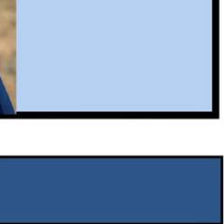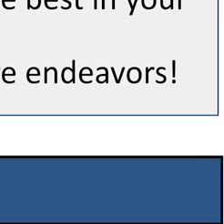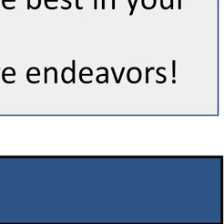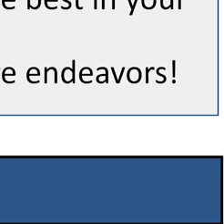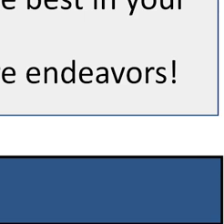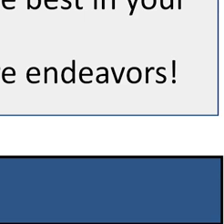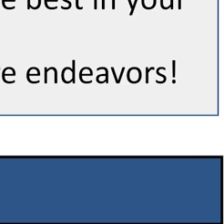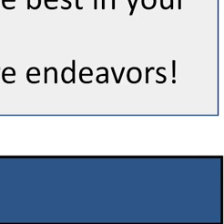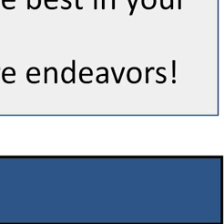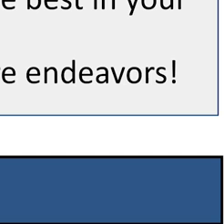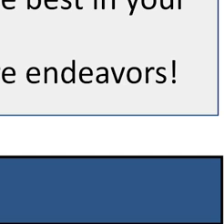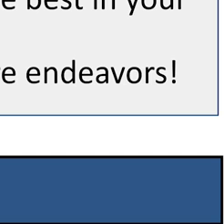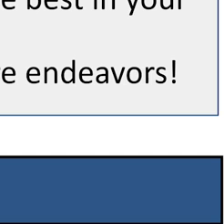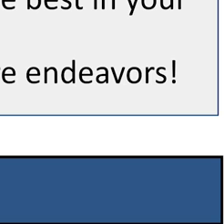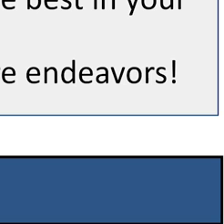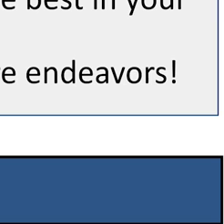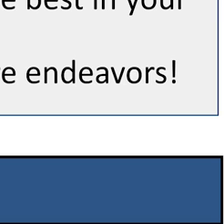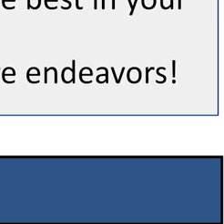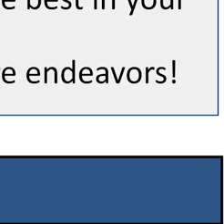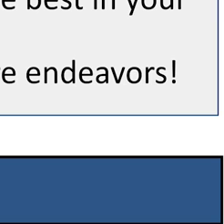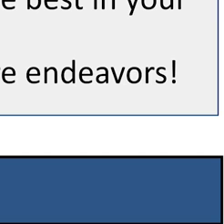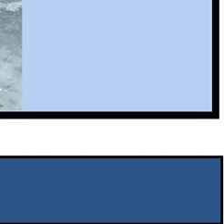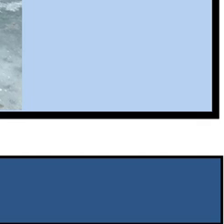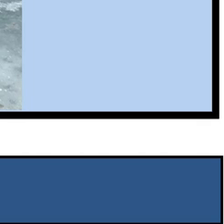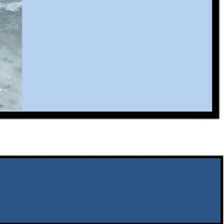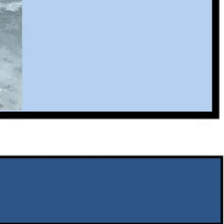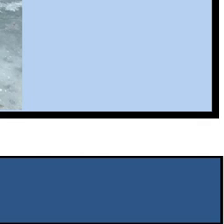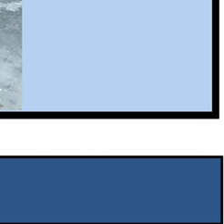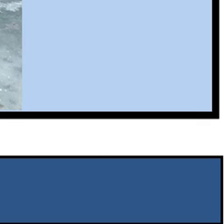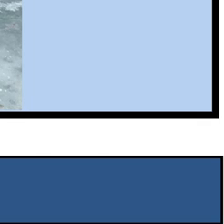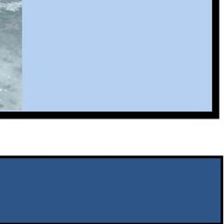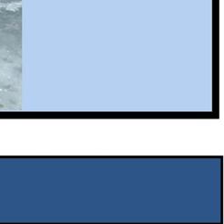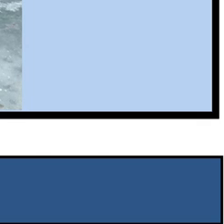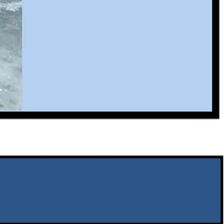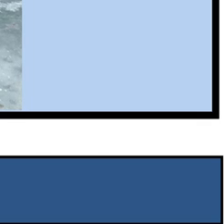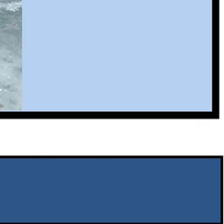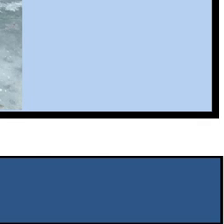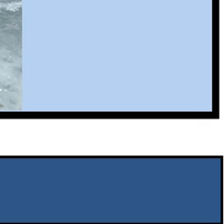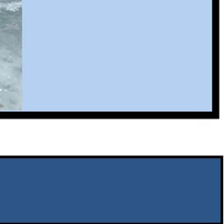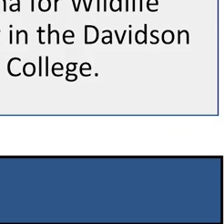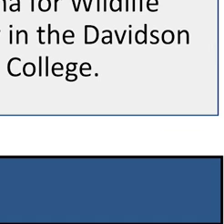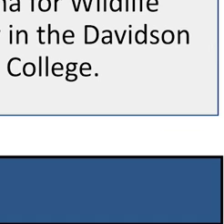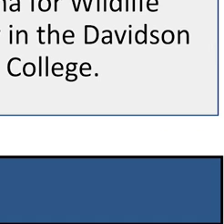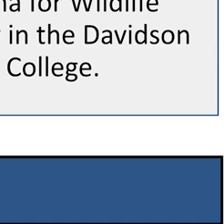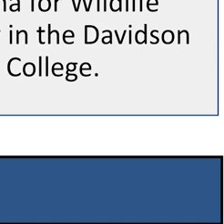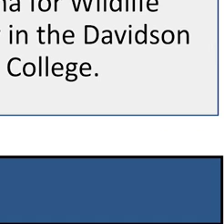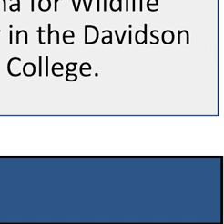Siigava'a Bodhi Tafito. Emily Elizabeth Ann Grover. Olivia Lundeen.